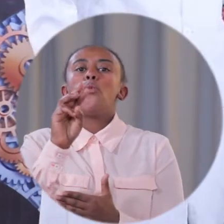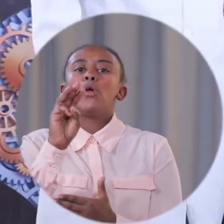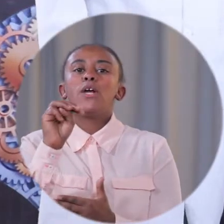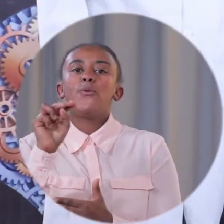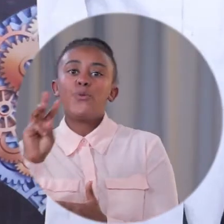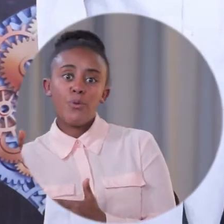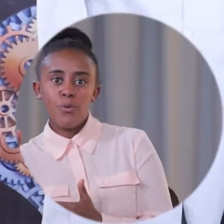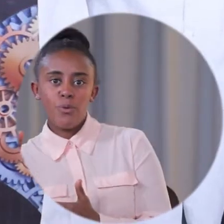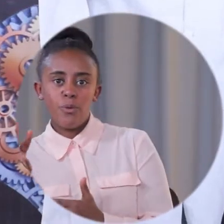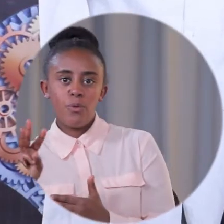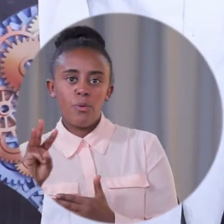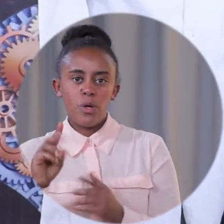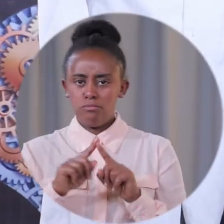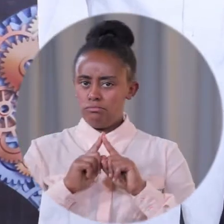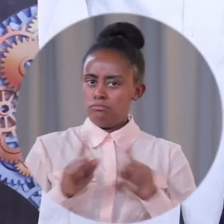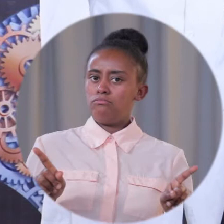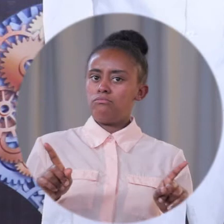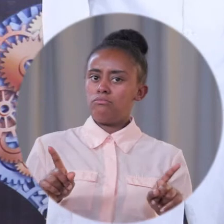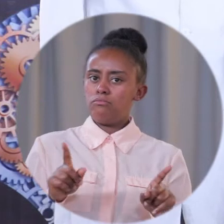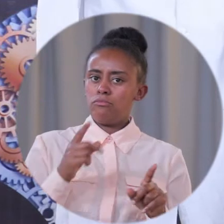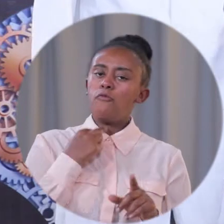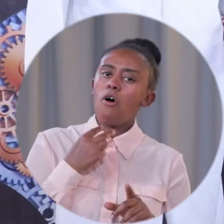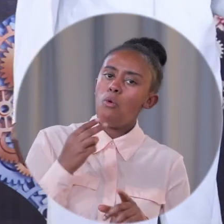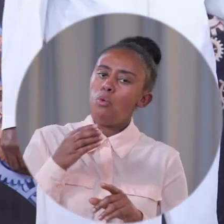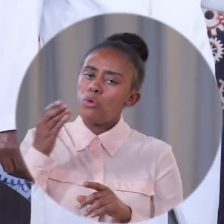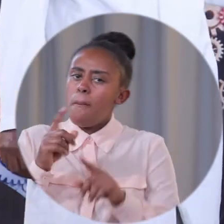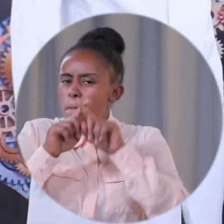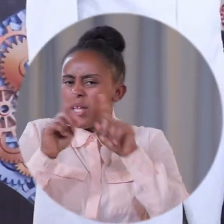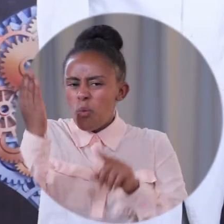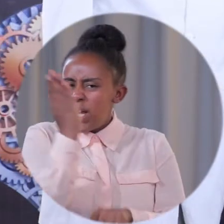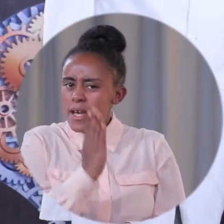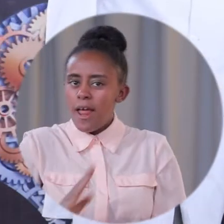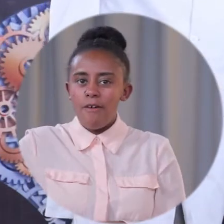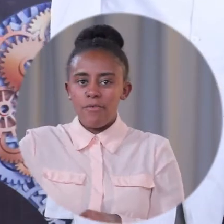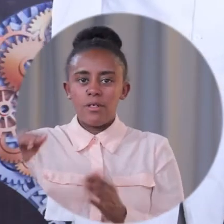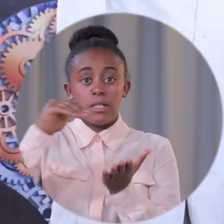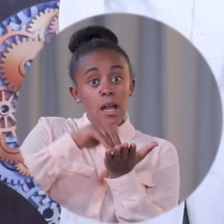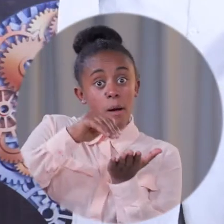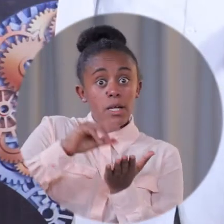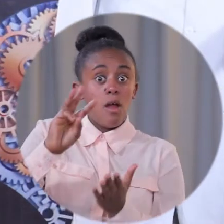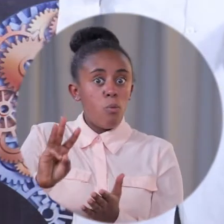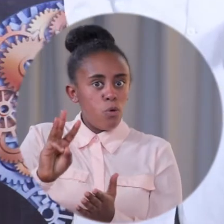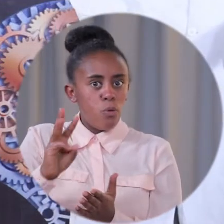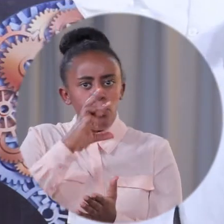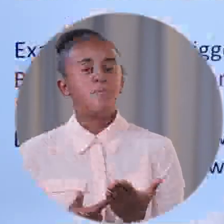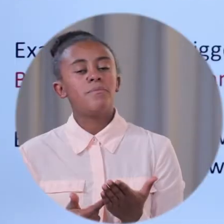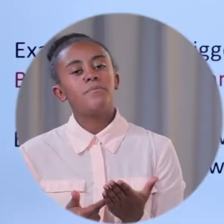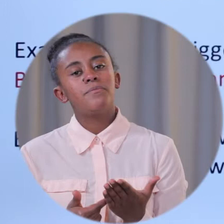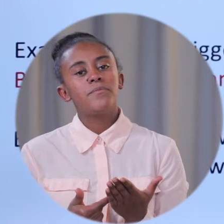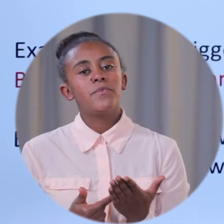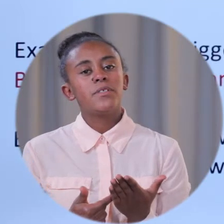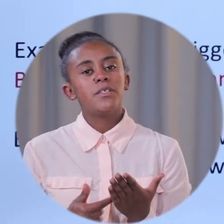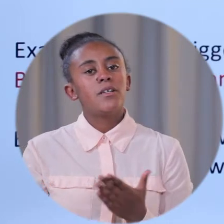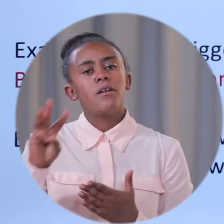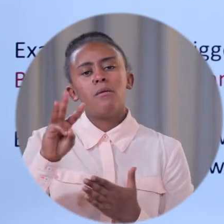than is different from. This one is consonant, this one is vowel. But we never double W because